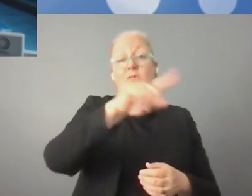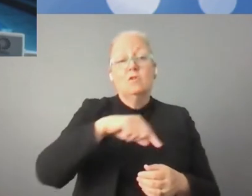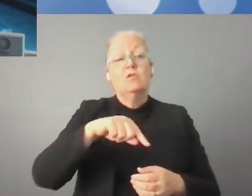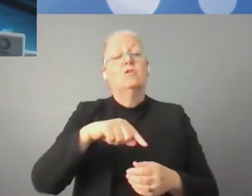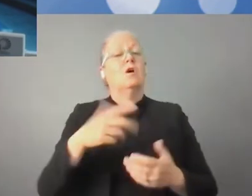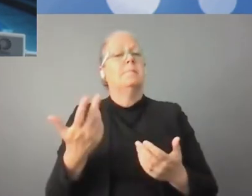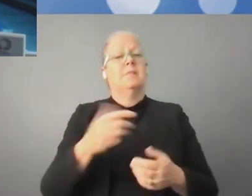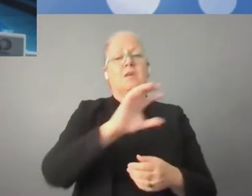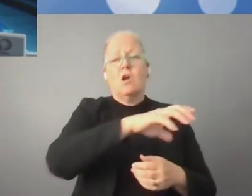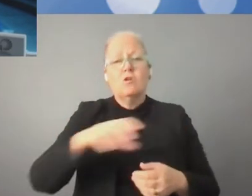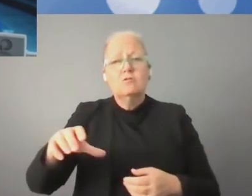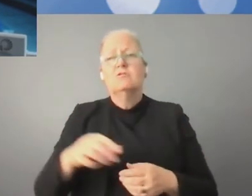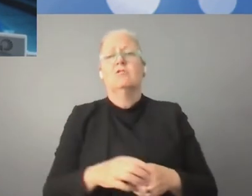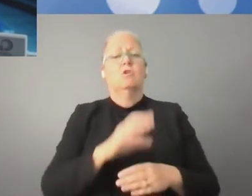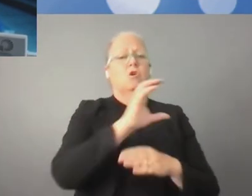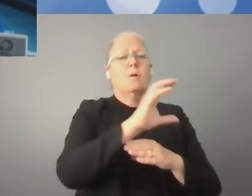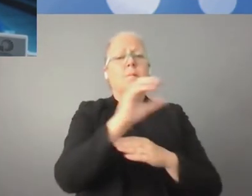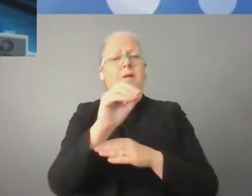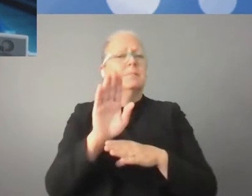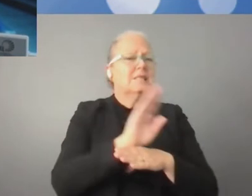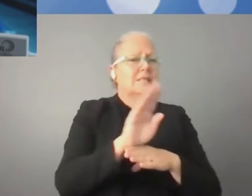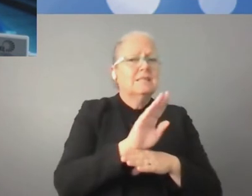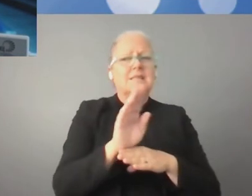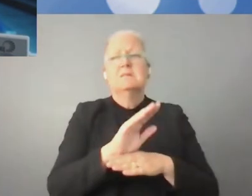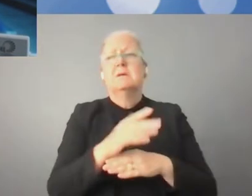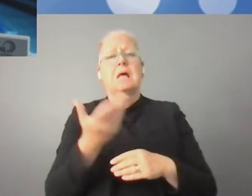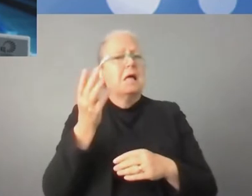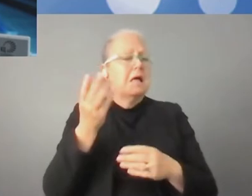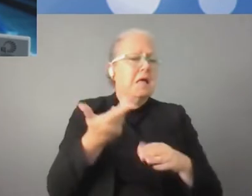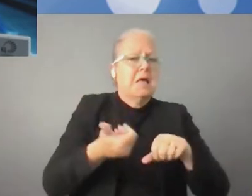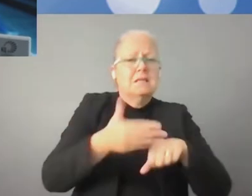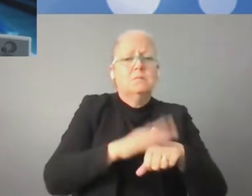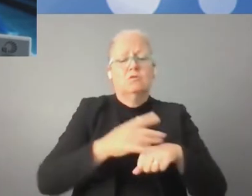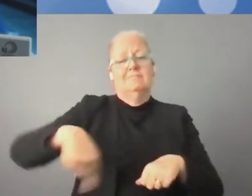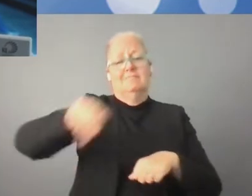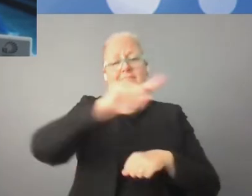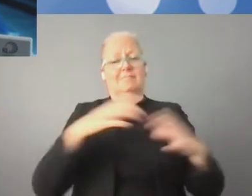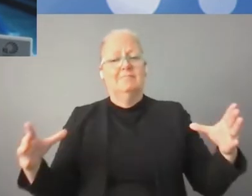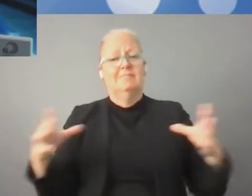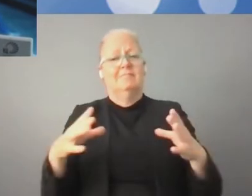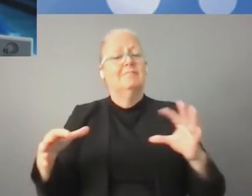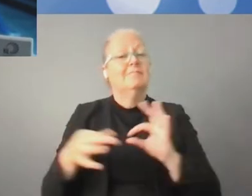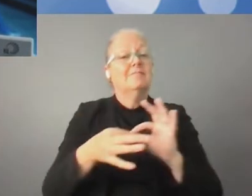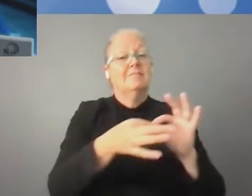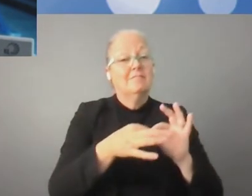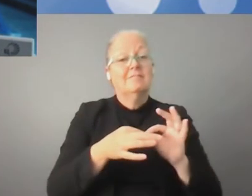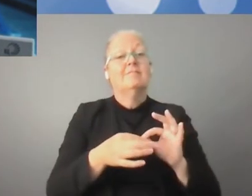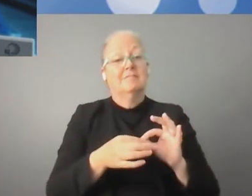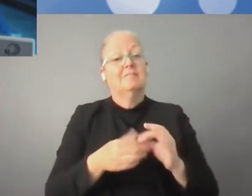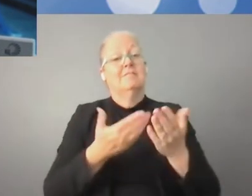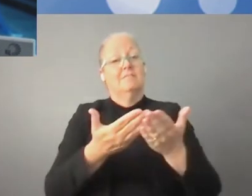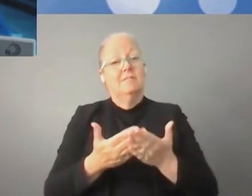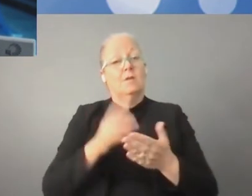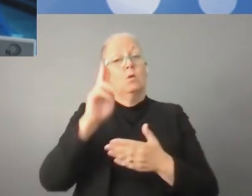and experts communities we are very honored to have received uan confirmation that